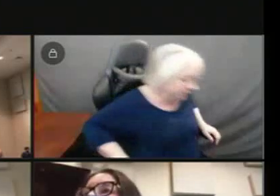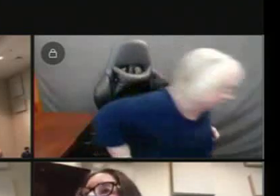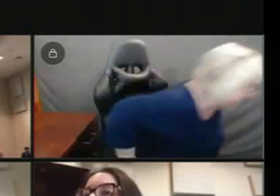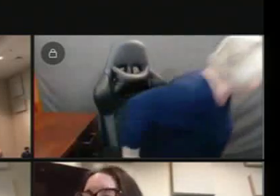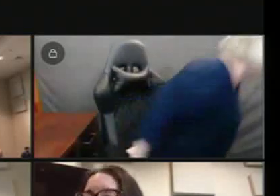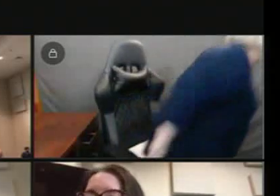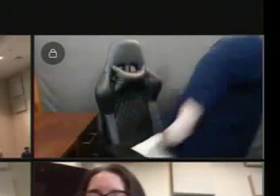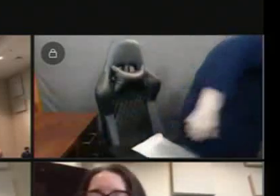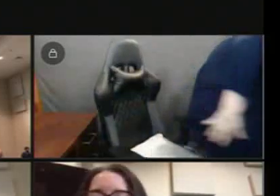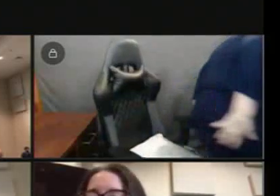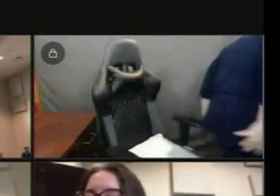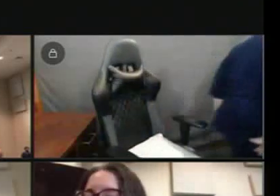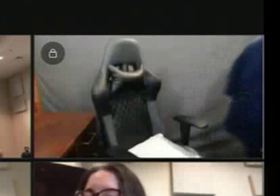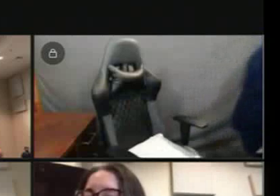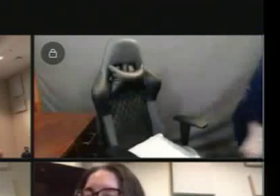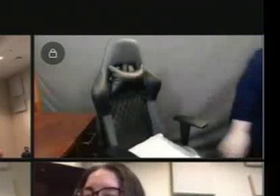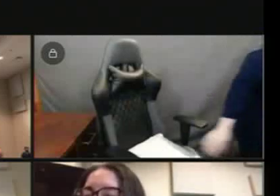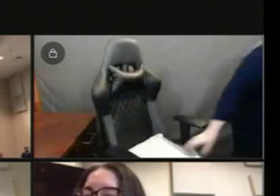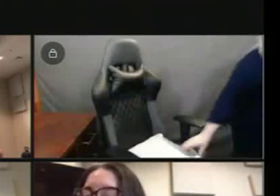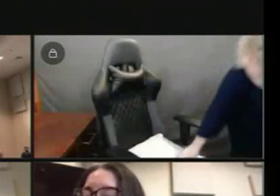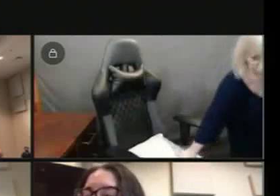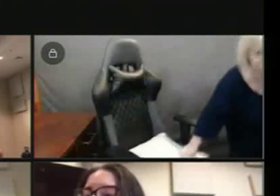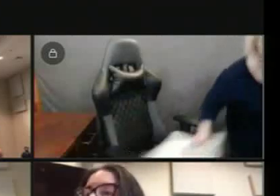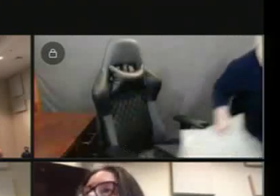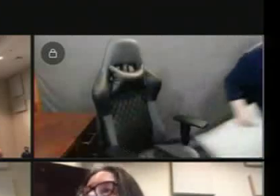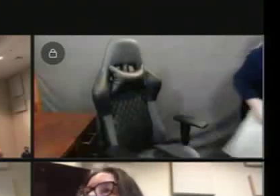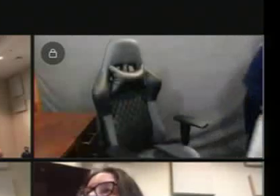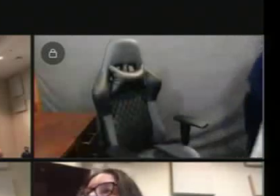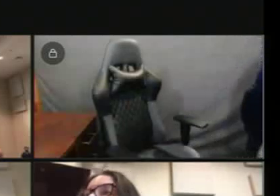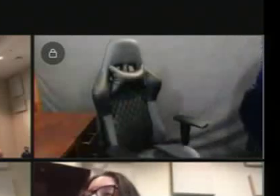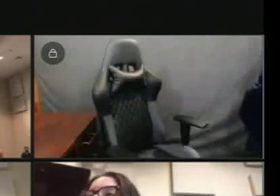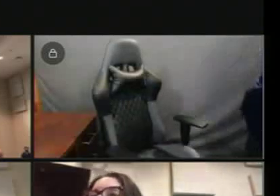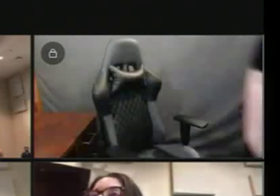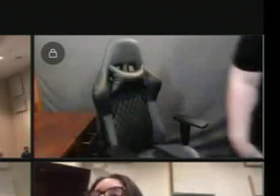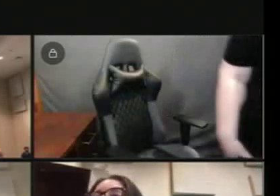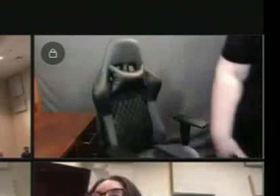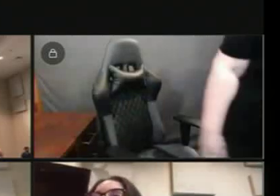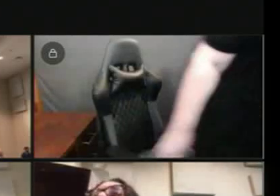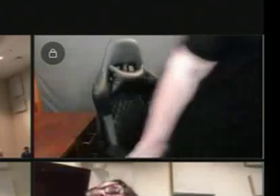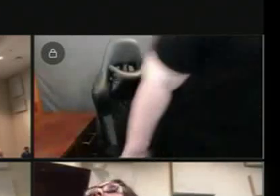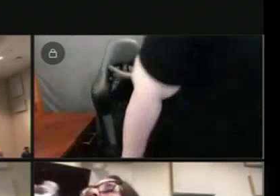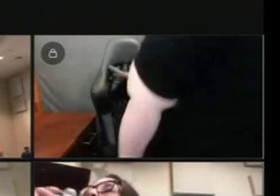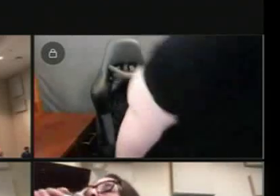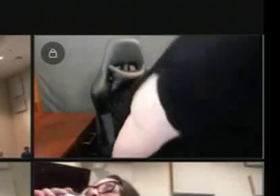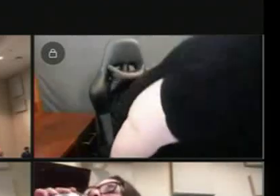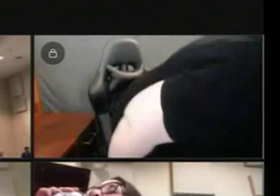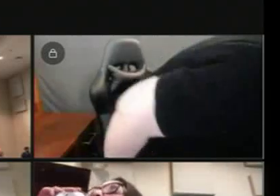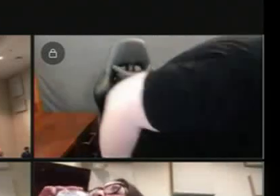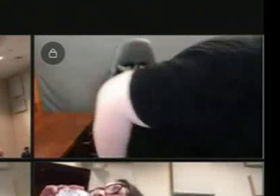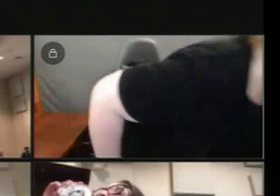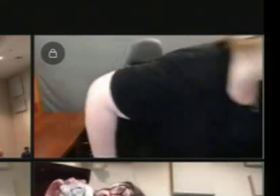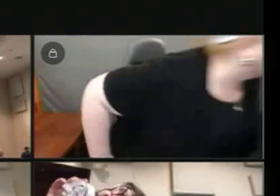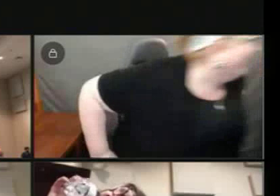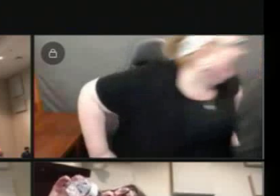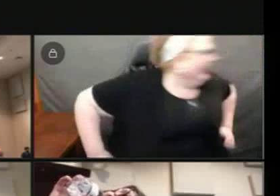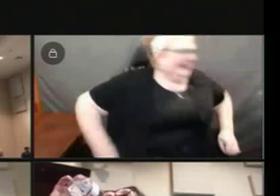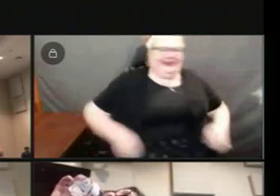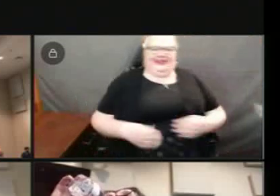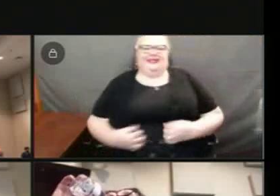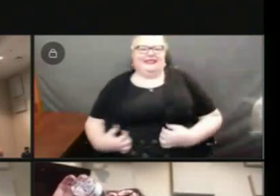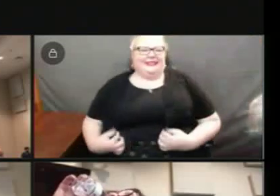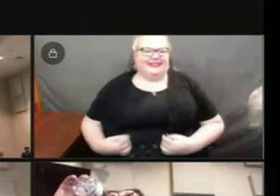And I don't know if this is a Dr. Collins question or attorney question, but I believe